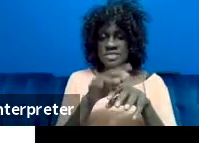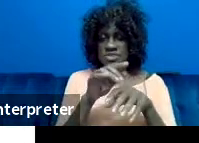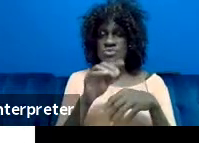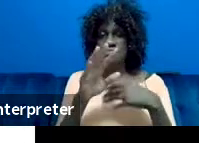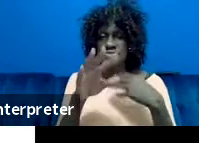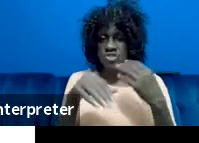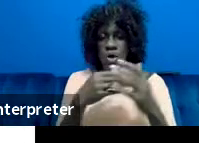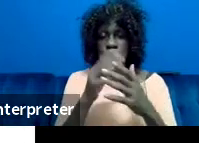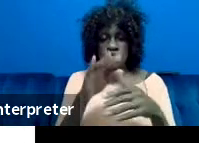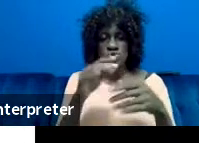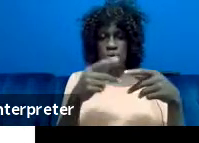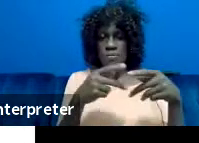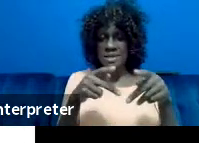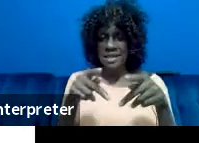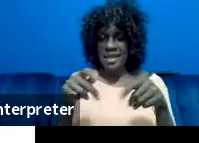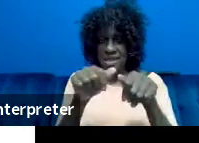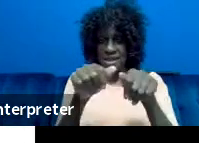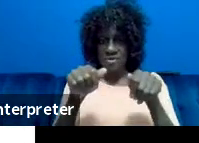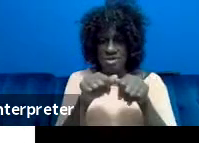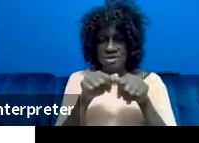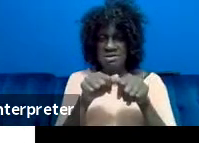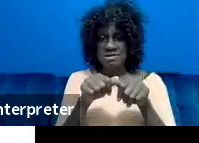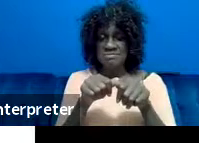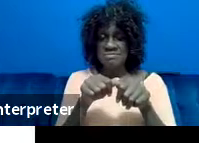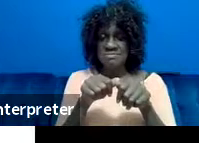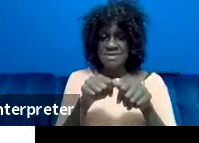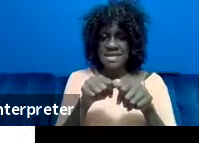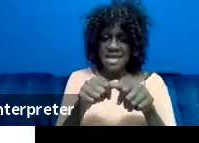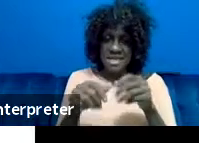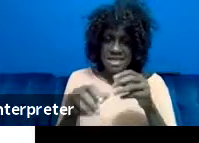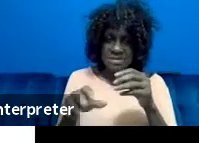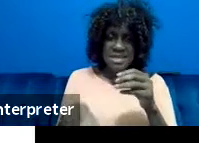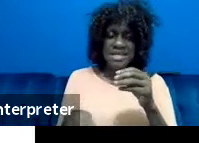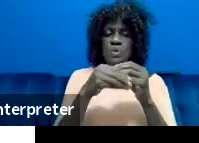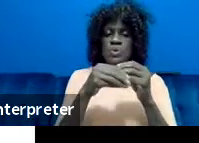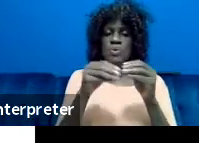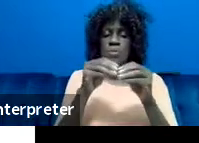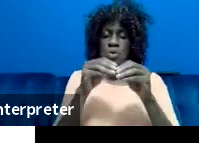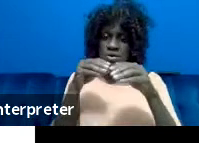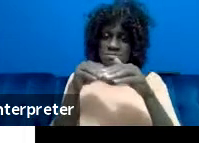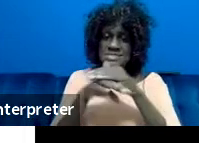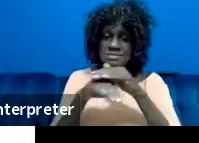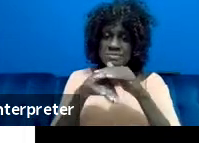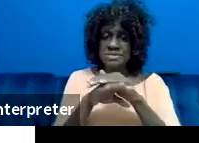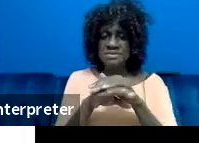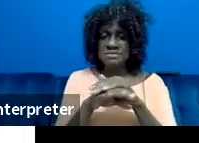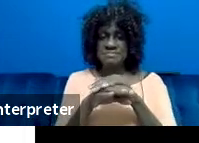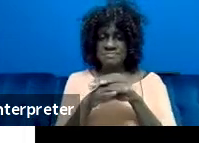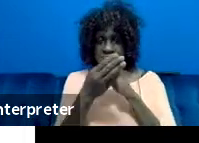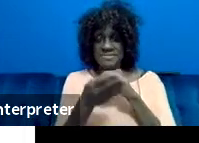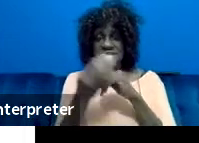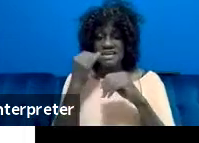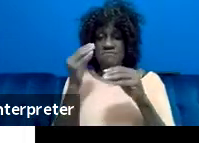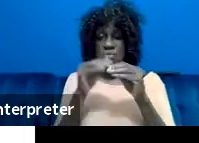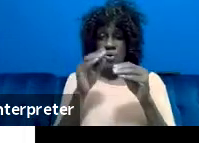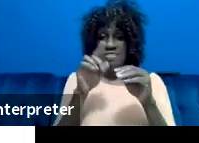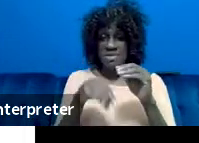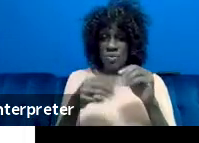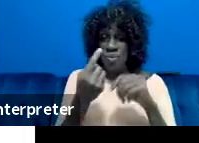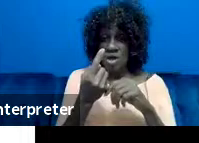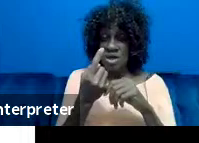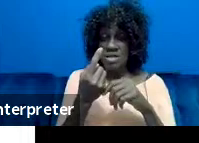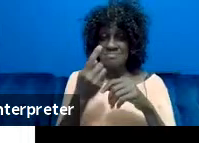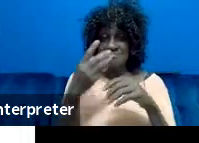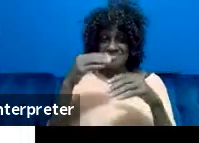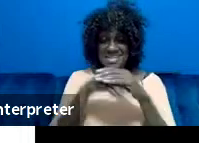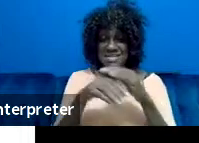aspect of your play area and incorporate, integration and accessibility. So here it is. If there's more than one, integrated into the